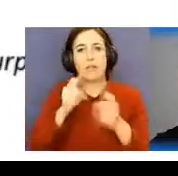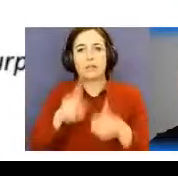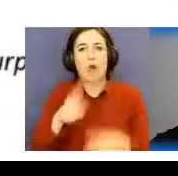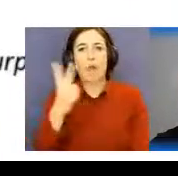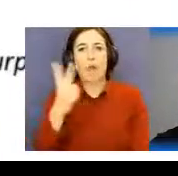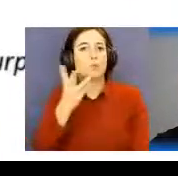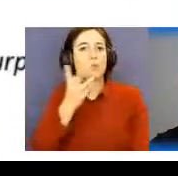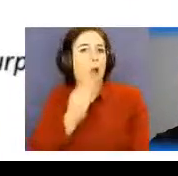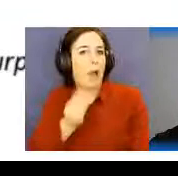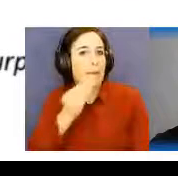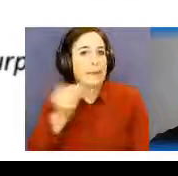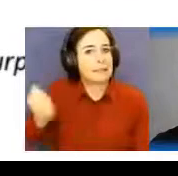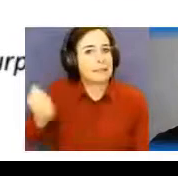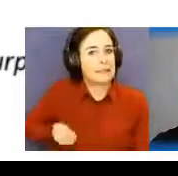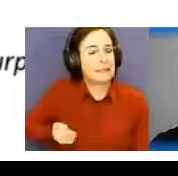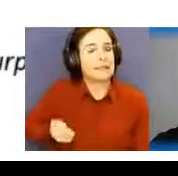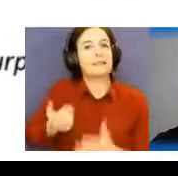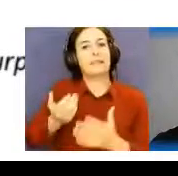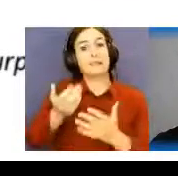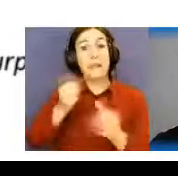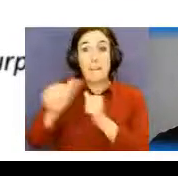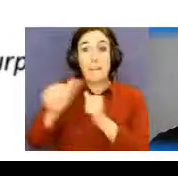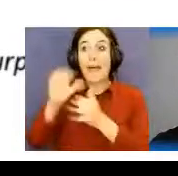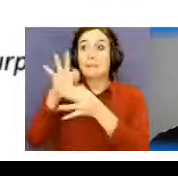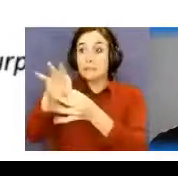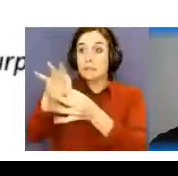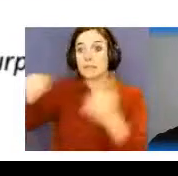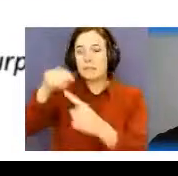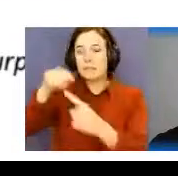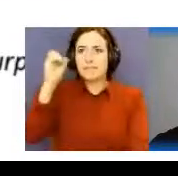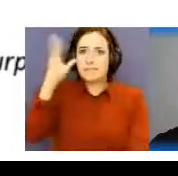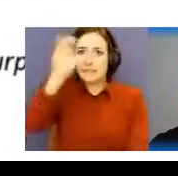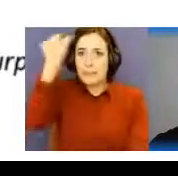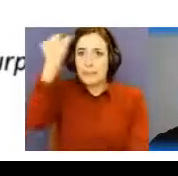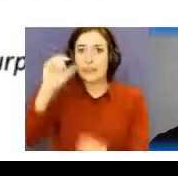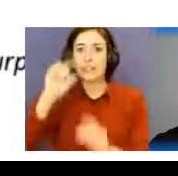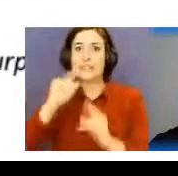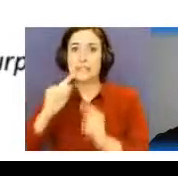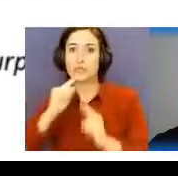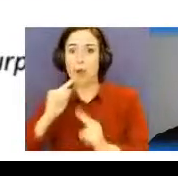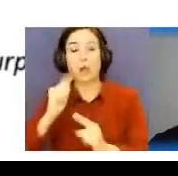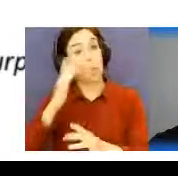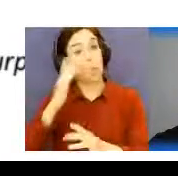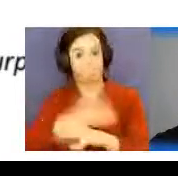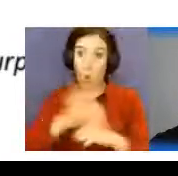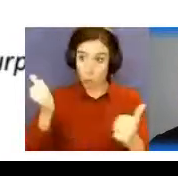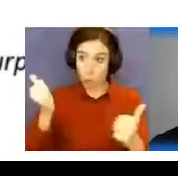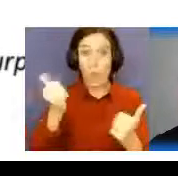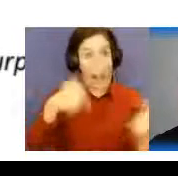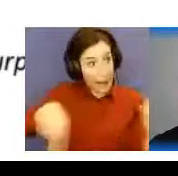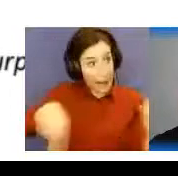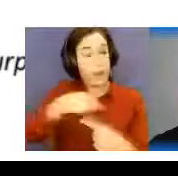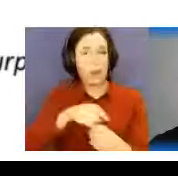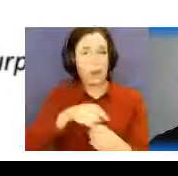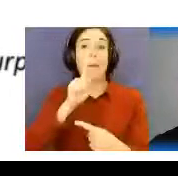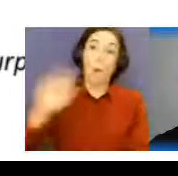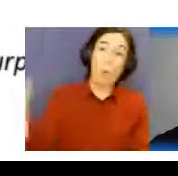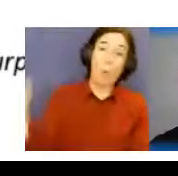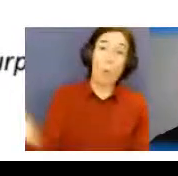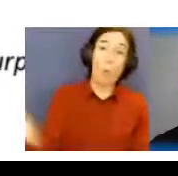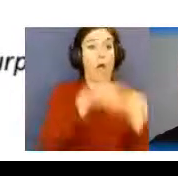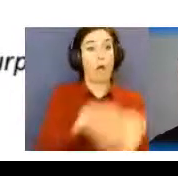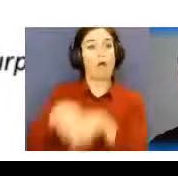with specialist instructors, really, really works and is valuable for a range of individuals, but it's not necessarily right for everyone. And that's the point we're